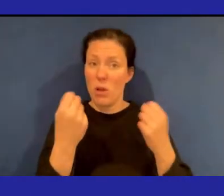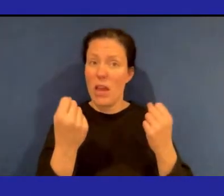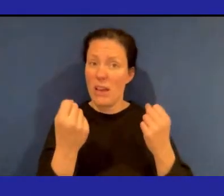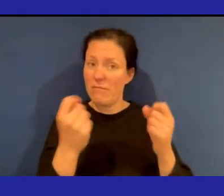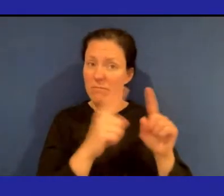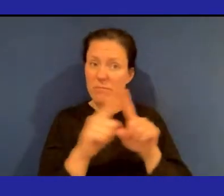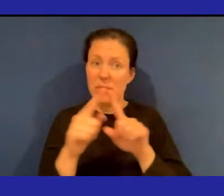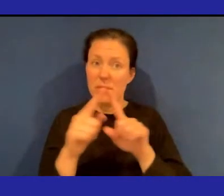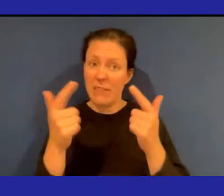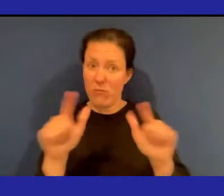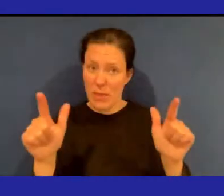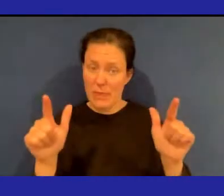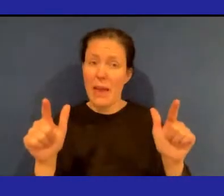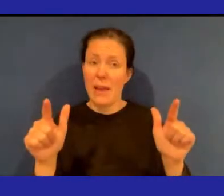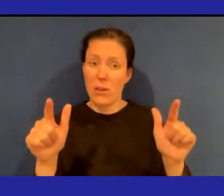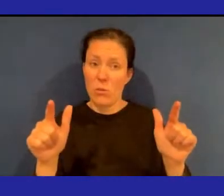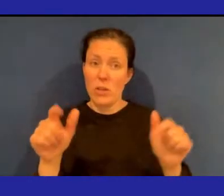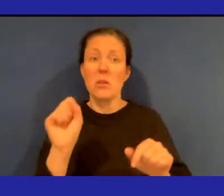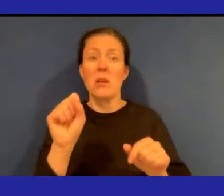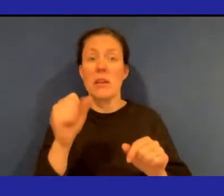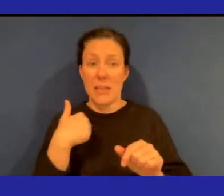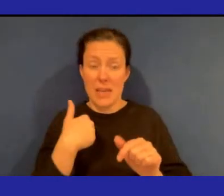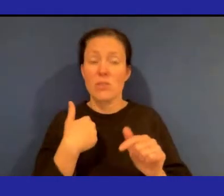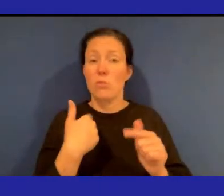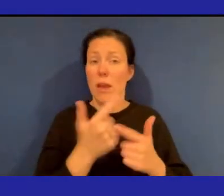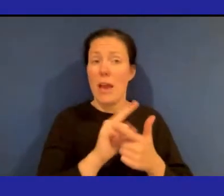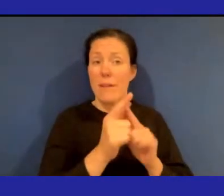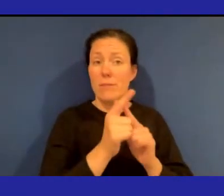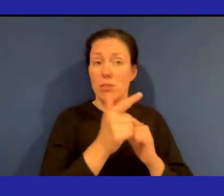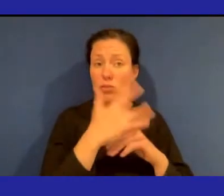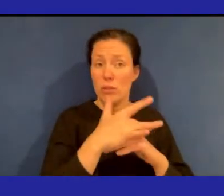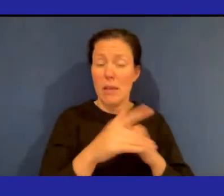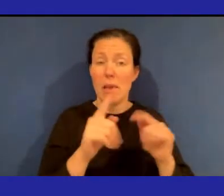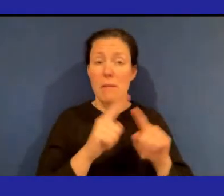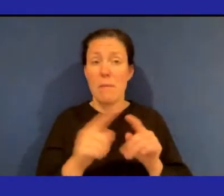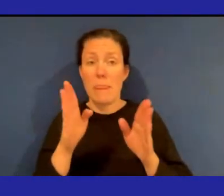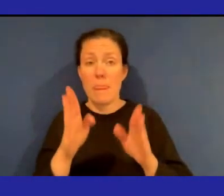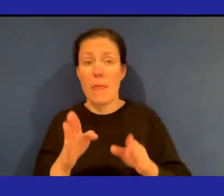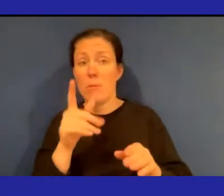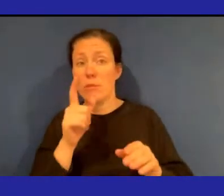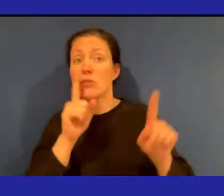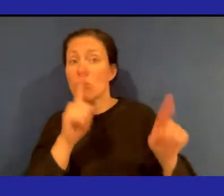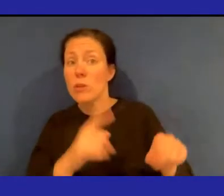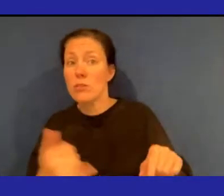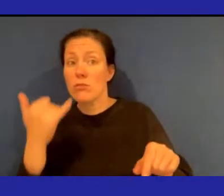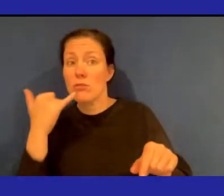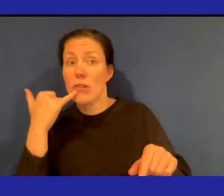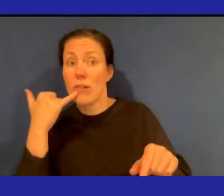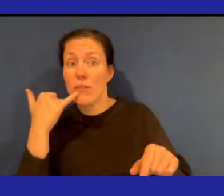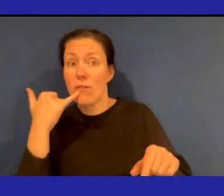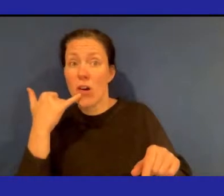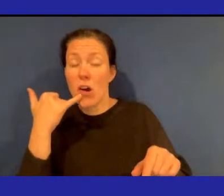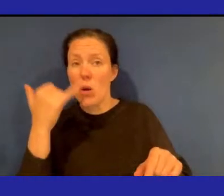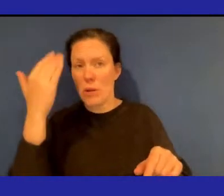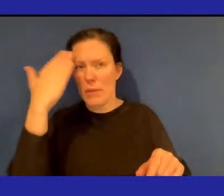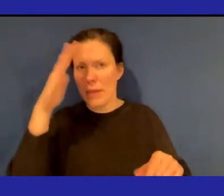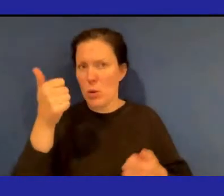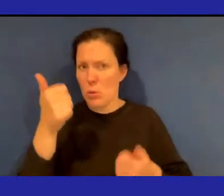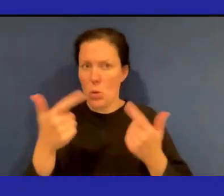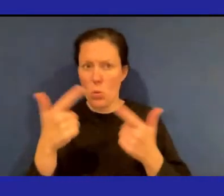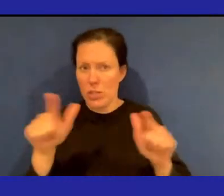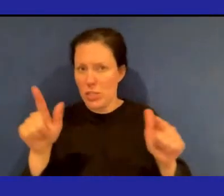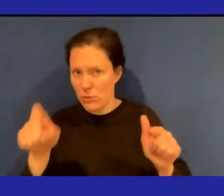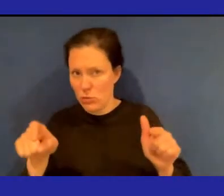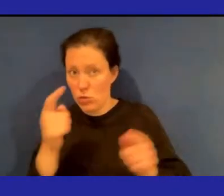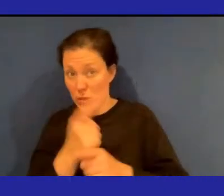issue, that yes, we have translation, but the person who is going to pick up the phone doesn't yet know what language you're speaking,